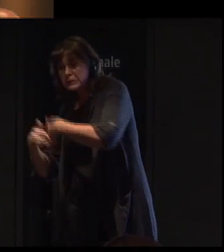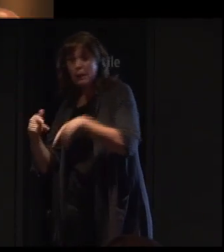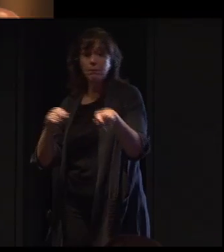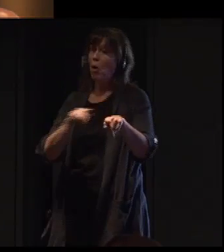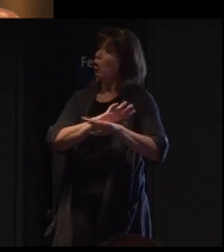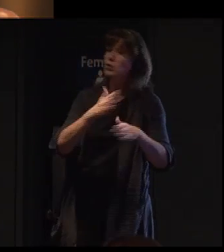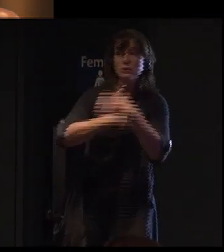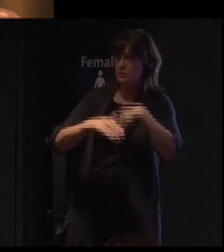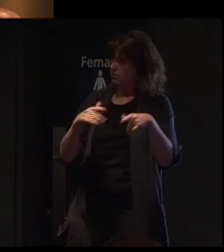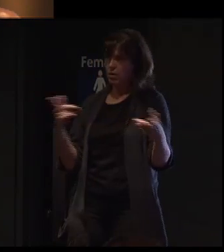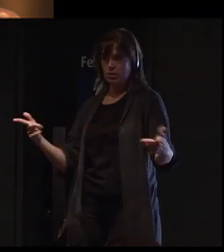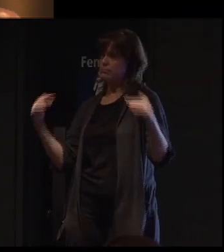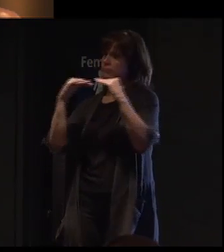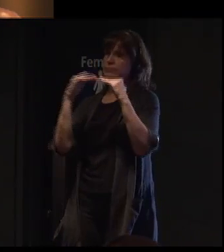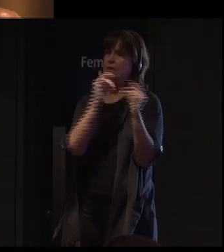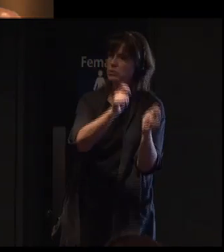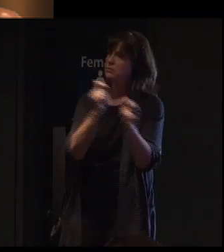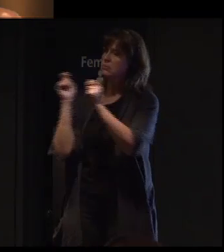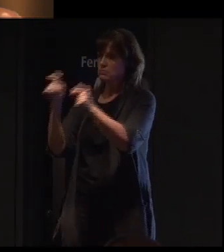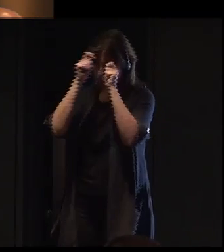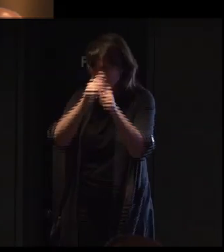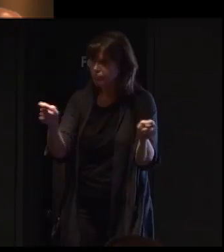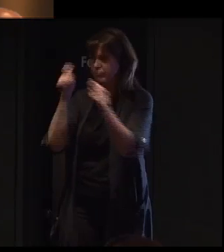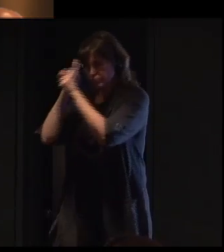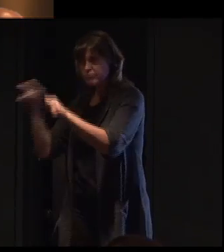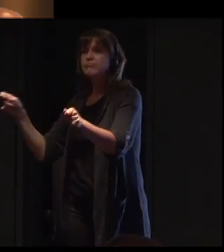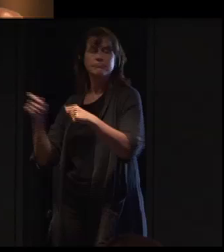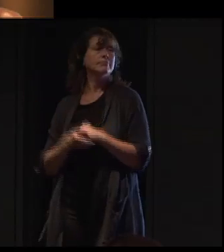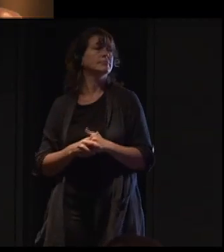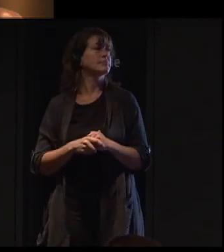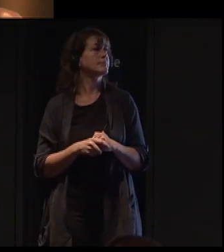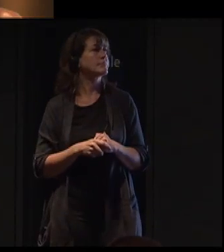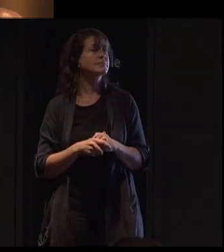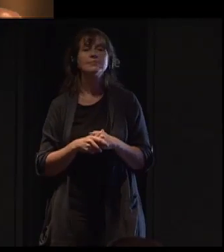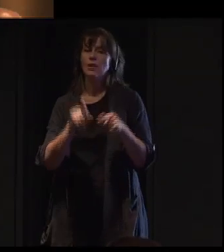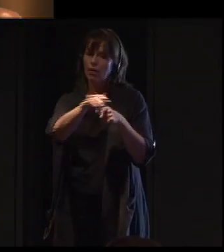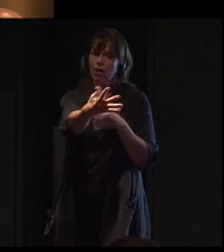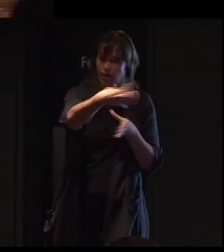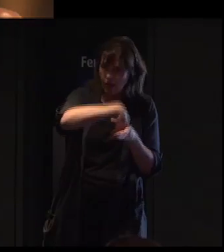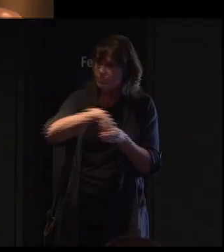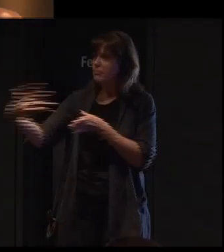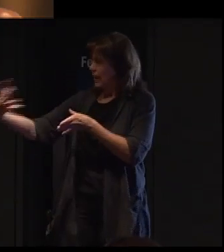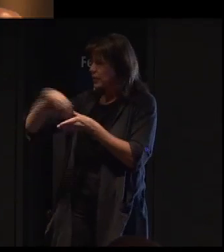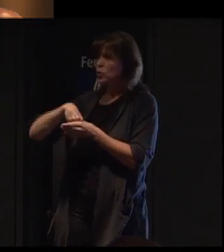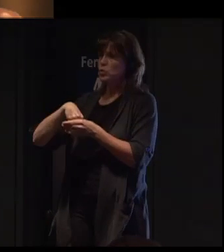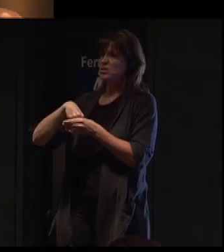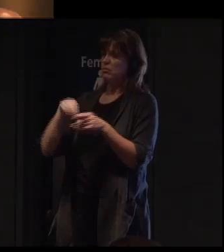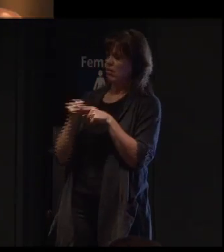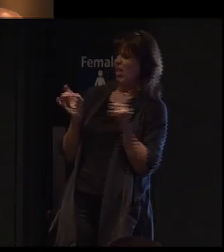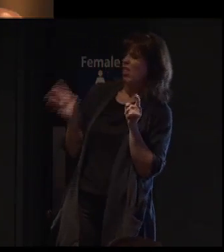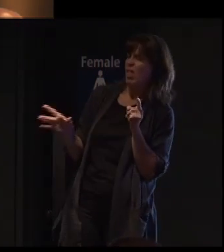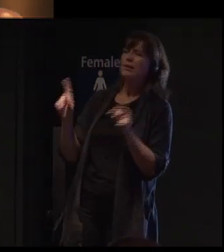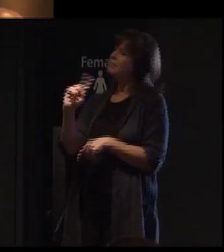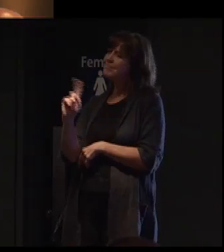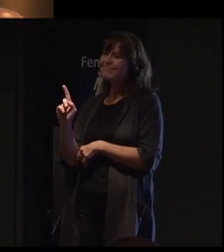fan groups. All fans should be treated equal, and there should be an inclusive approach rather than an exclusive